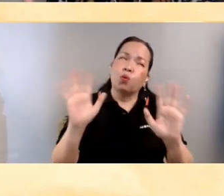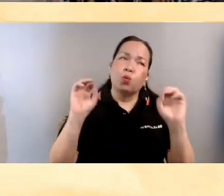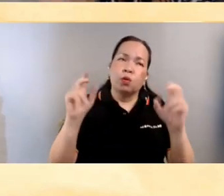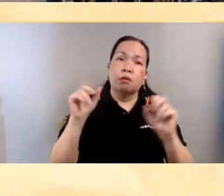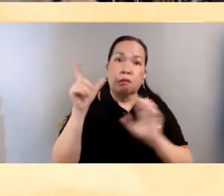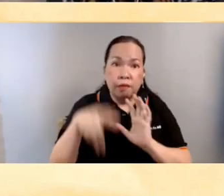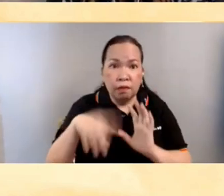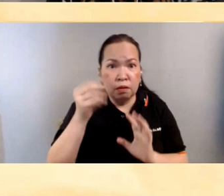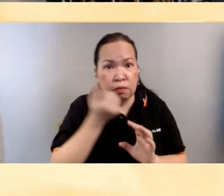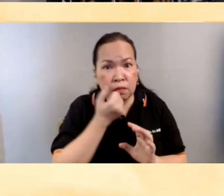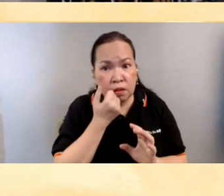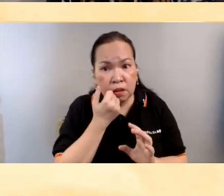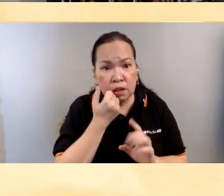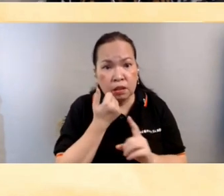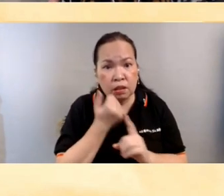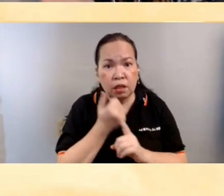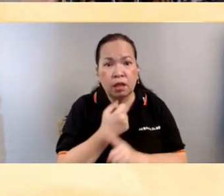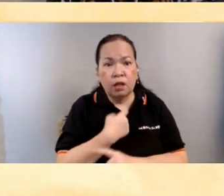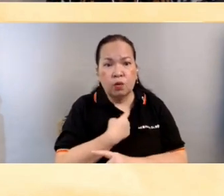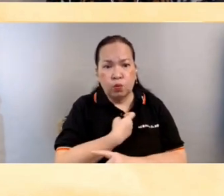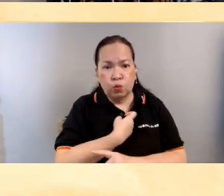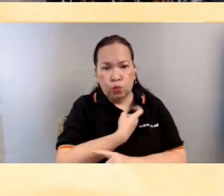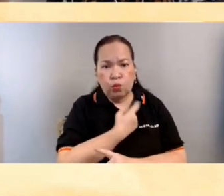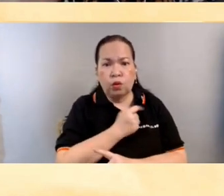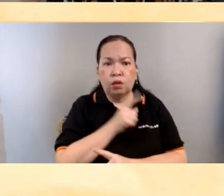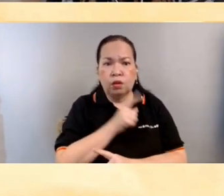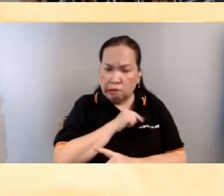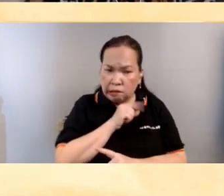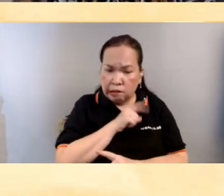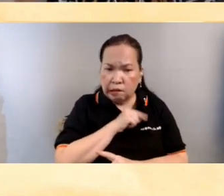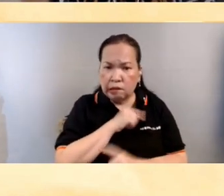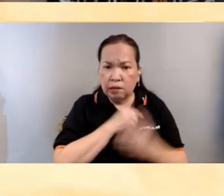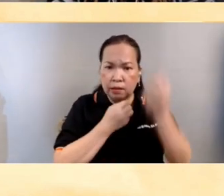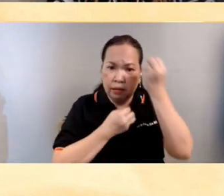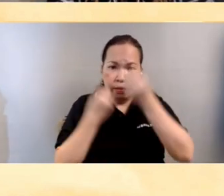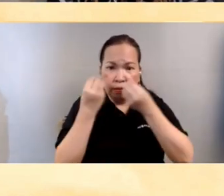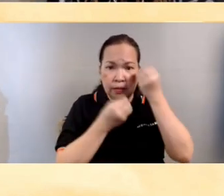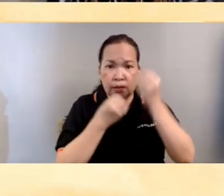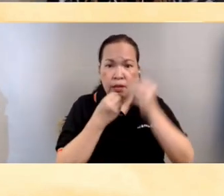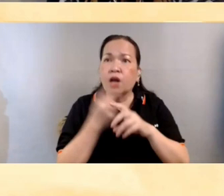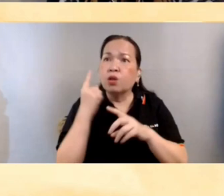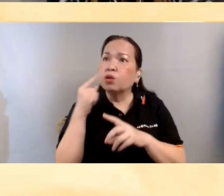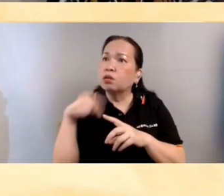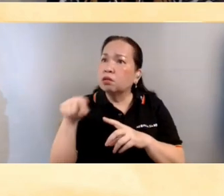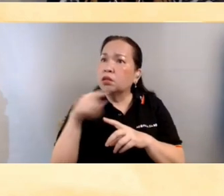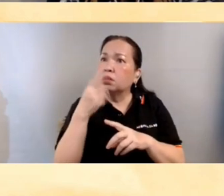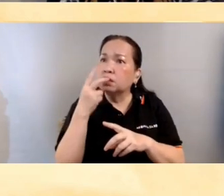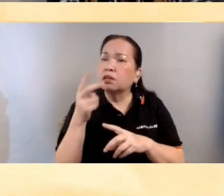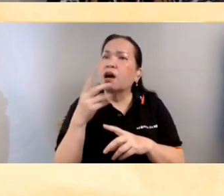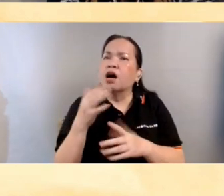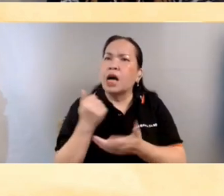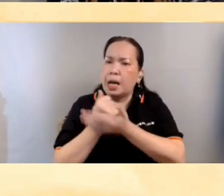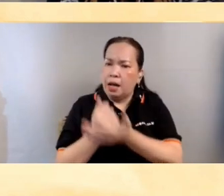And then they see the practical benefits as more valuable, and they don't see the transgression, as